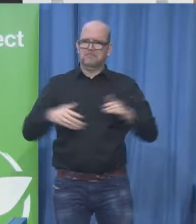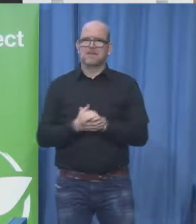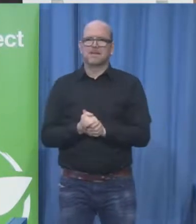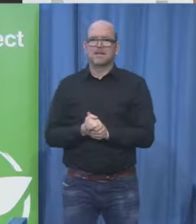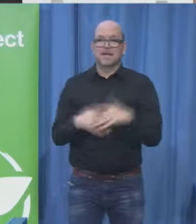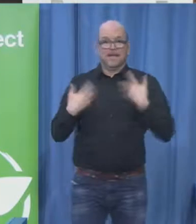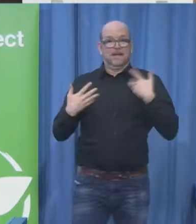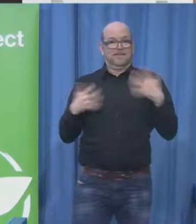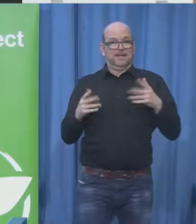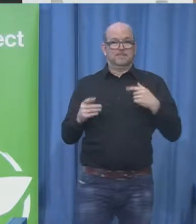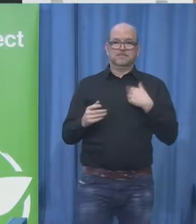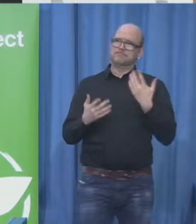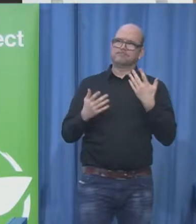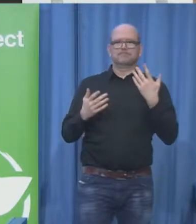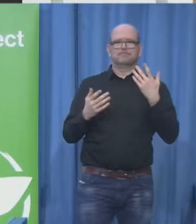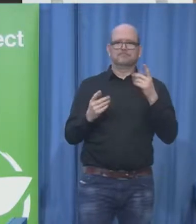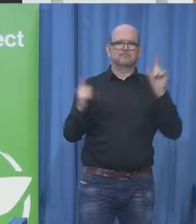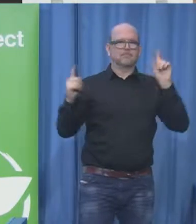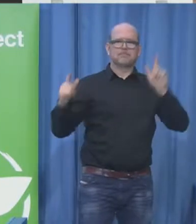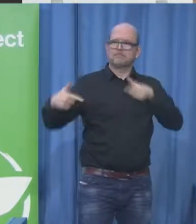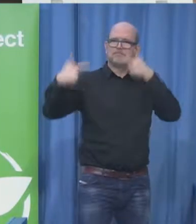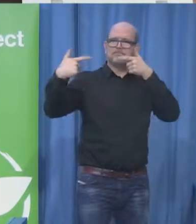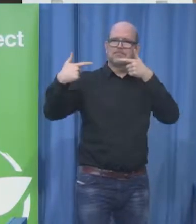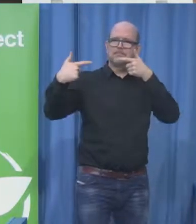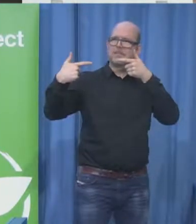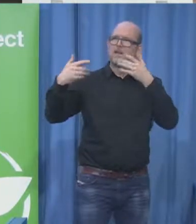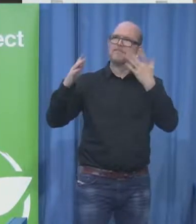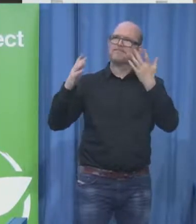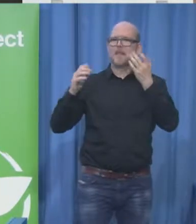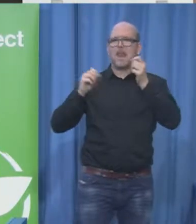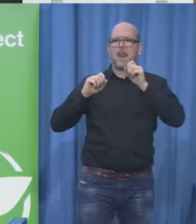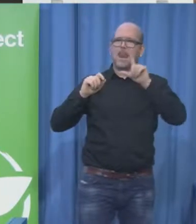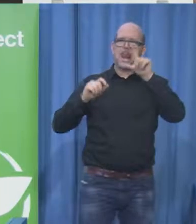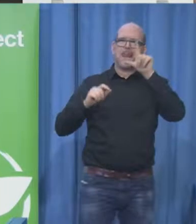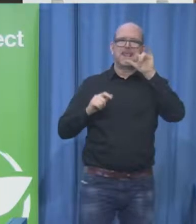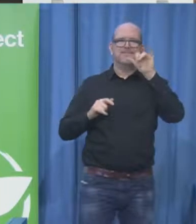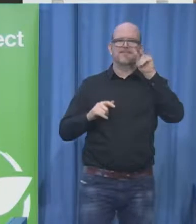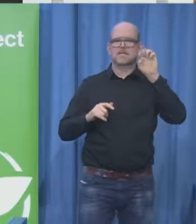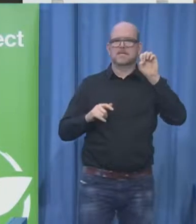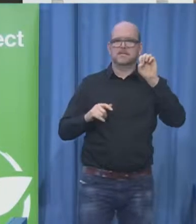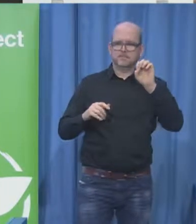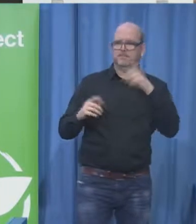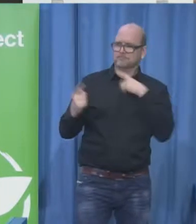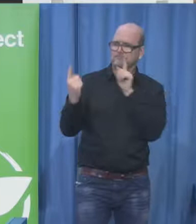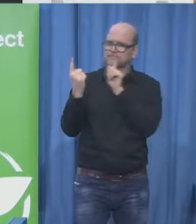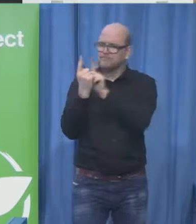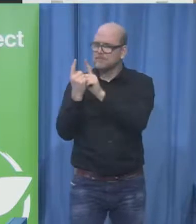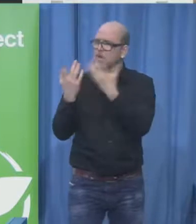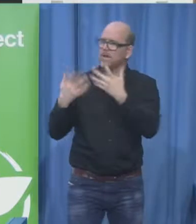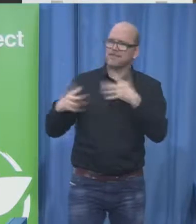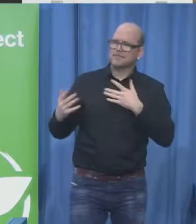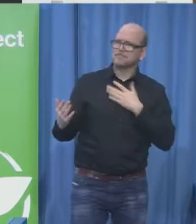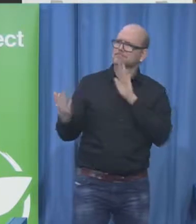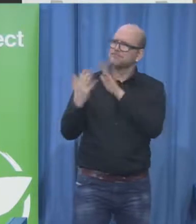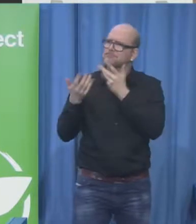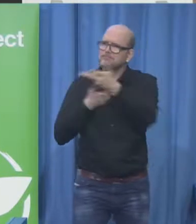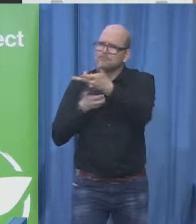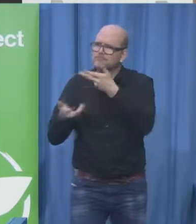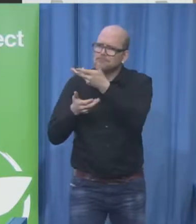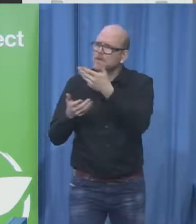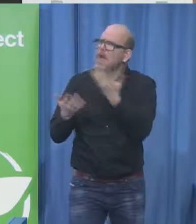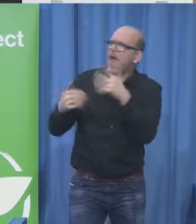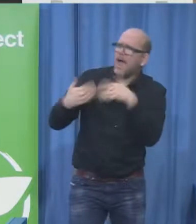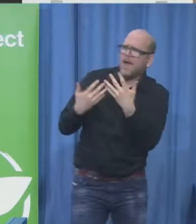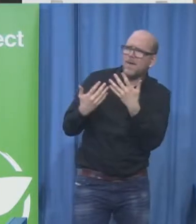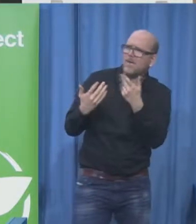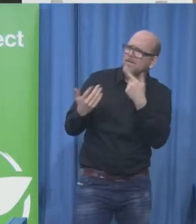deal with in the bank. I was speaking to a customer who was very upset that she had been told by a customer